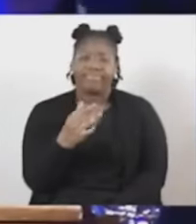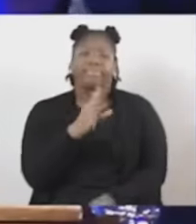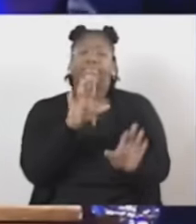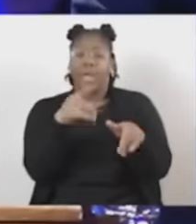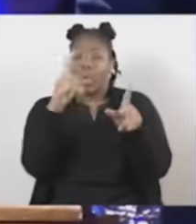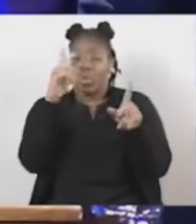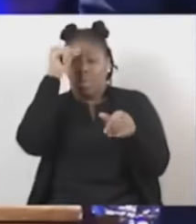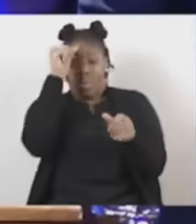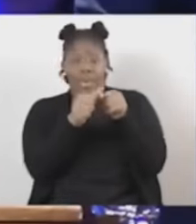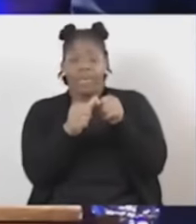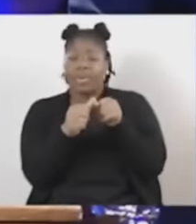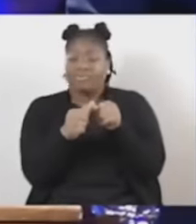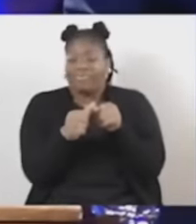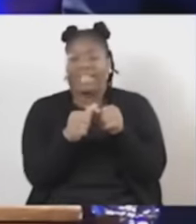now.